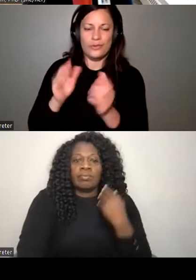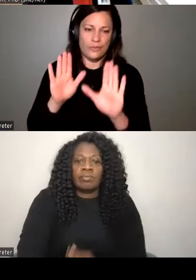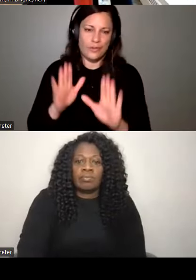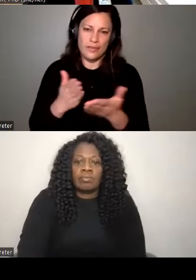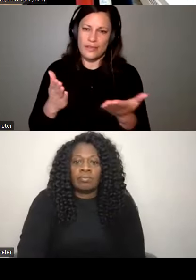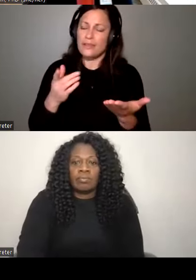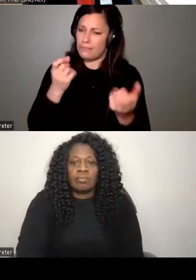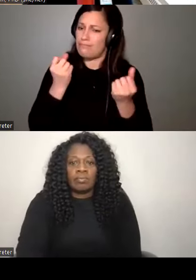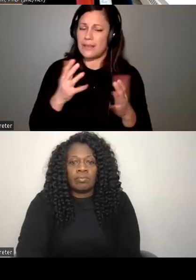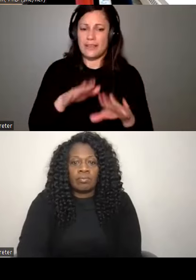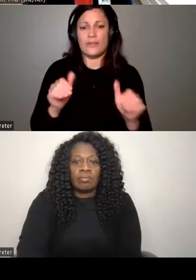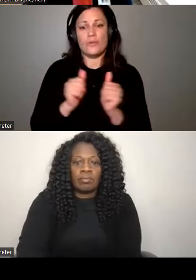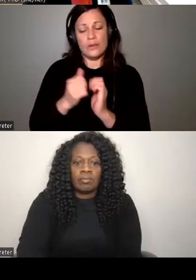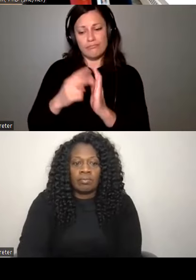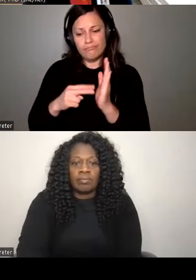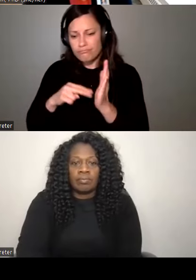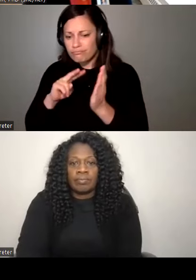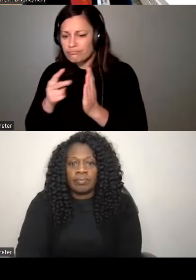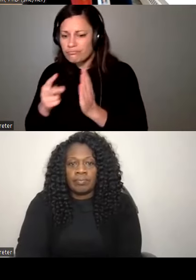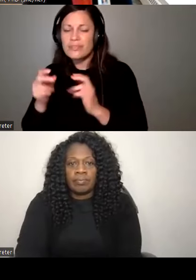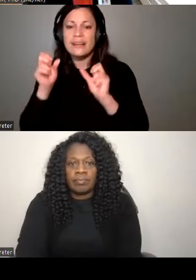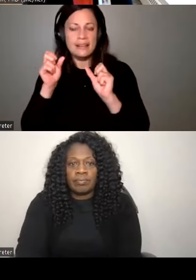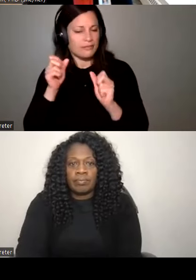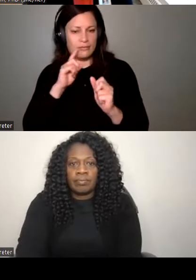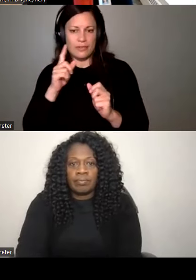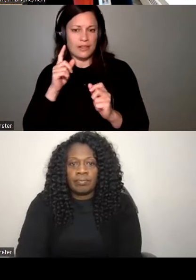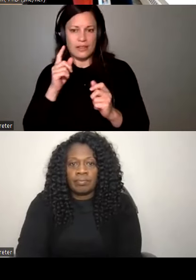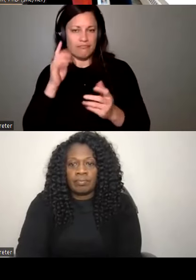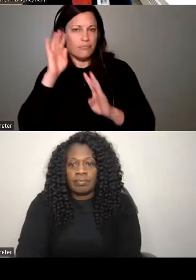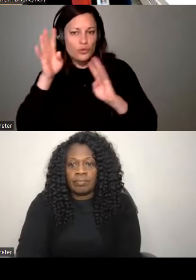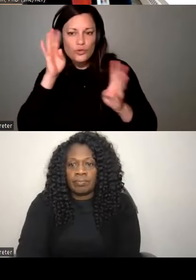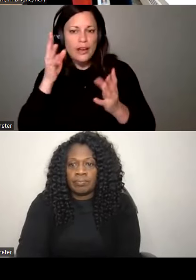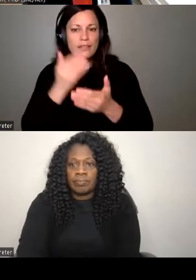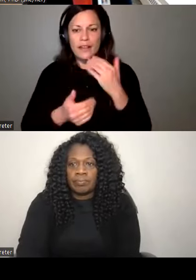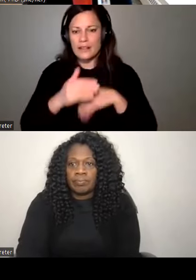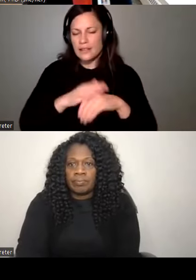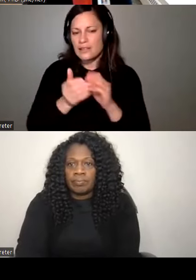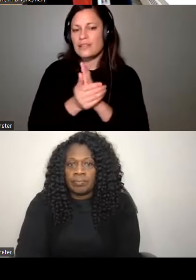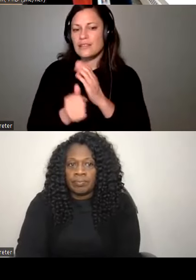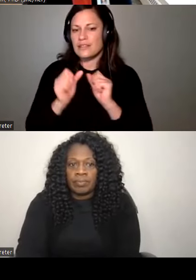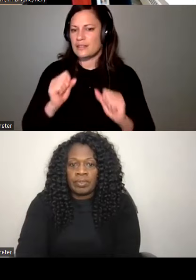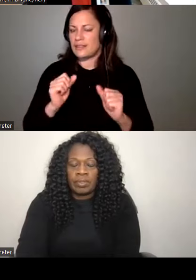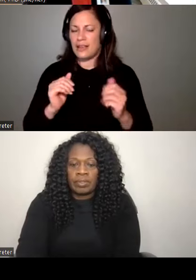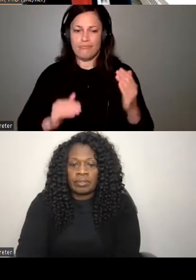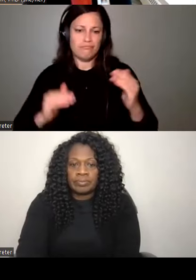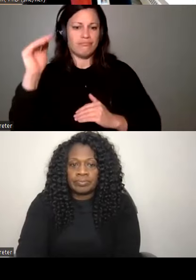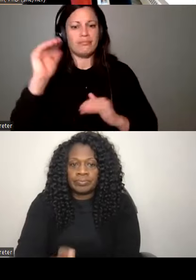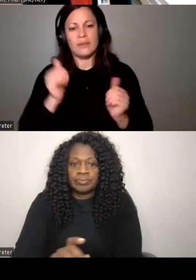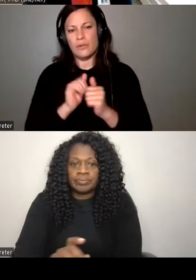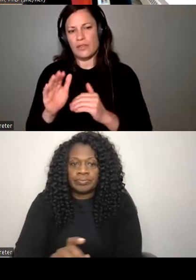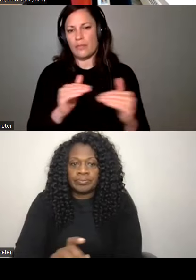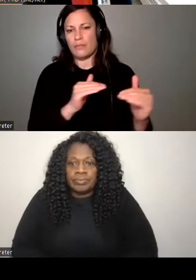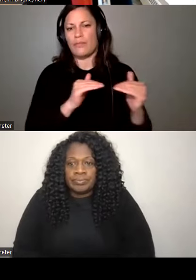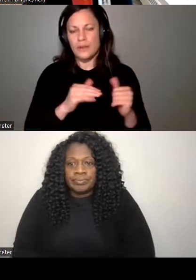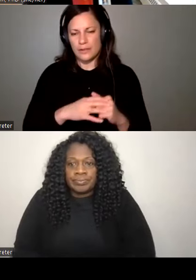And in fact, many children with dyslexia have creative and hands-on skills that exceed those of their peers. And so